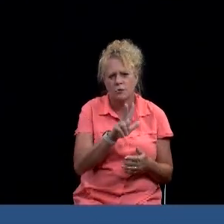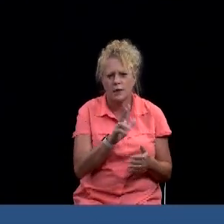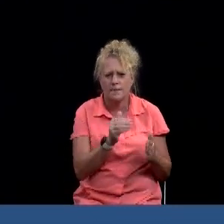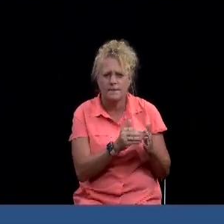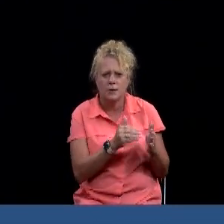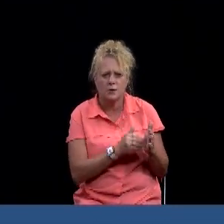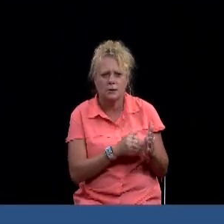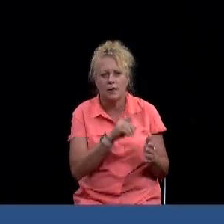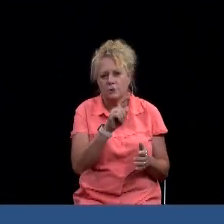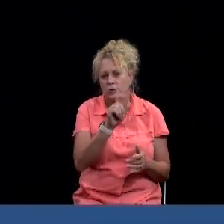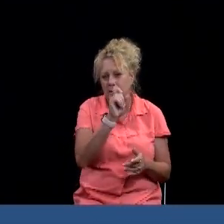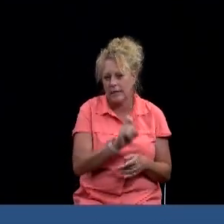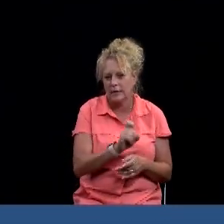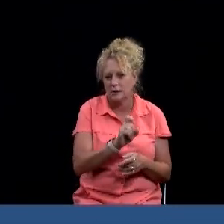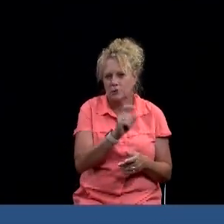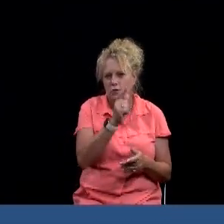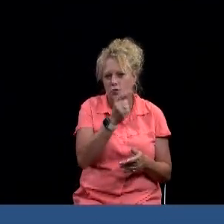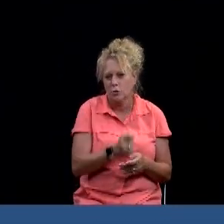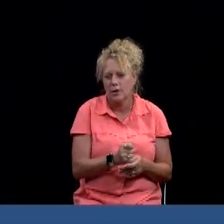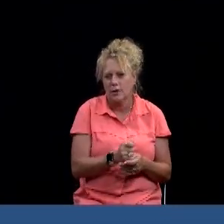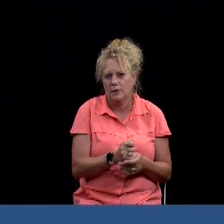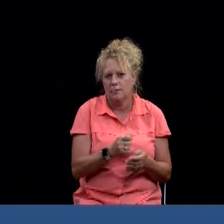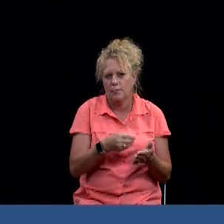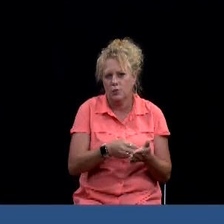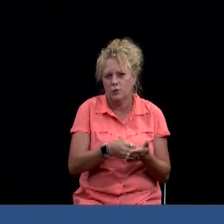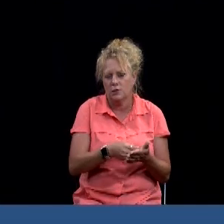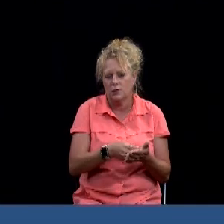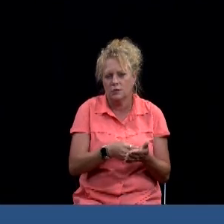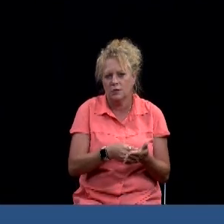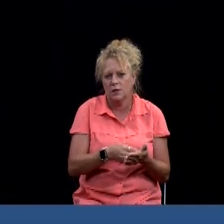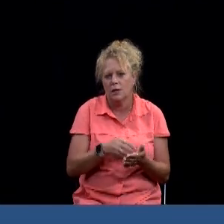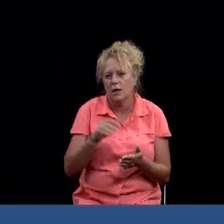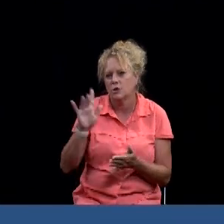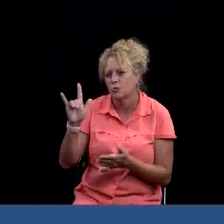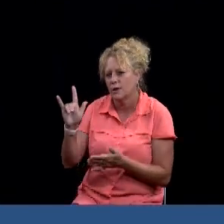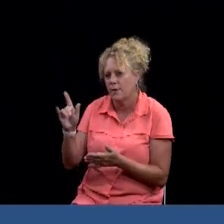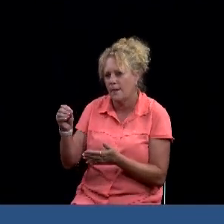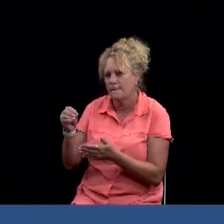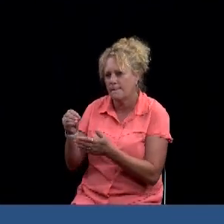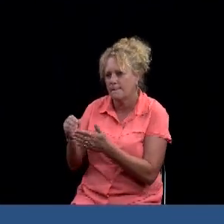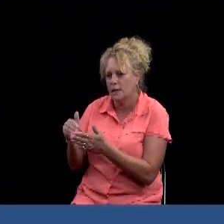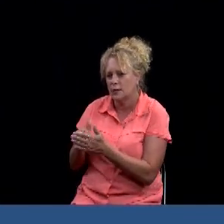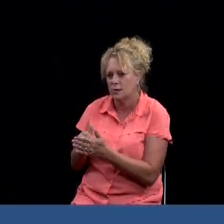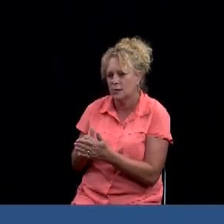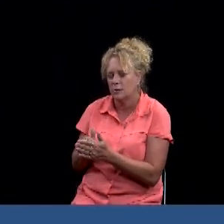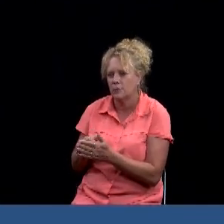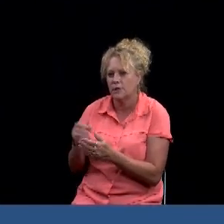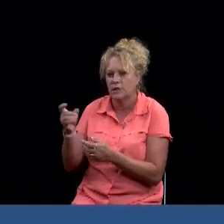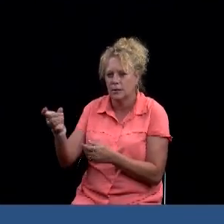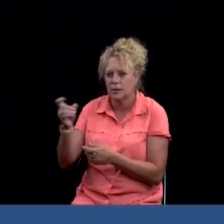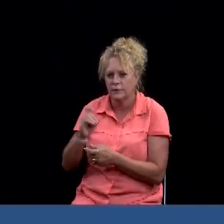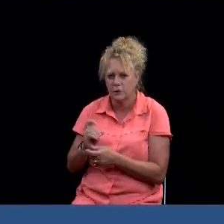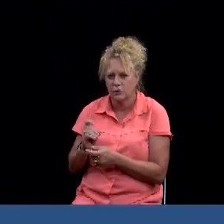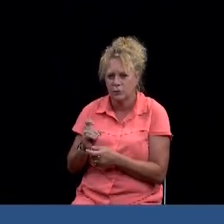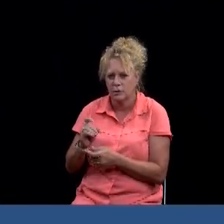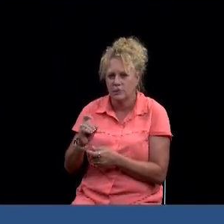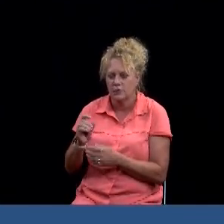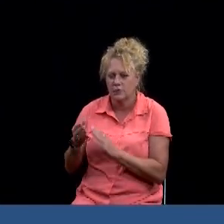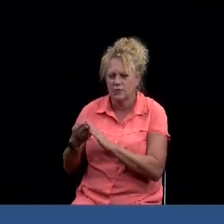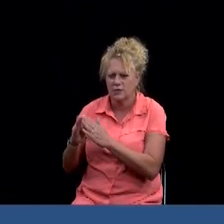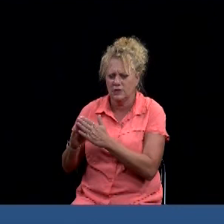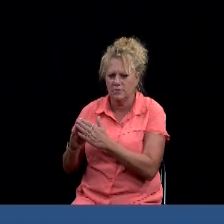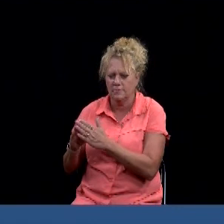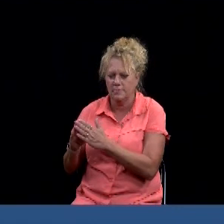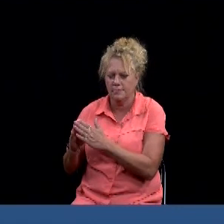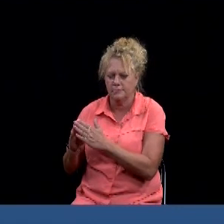there's 25 million we'll be issuing that will be generating the tax. Or we will not be issuing, but South Terrace LP will be issuing Right. for